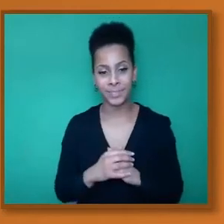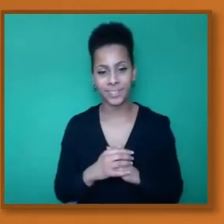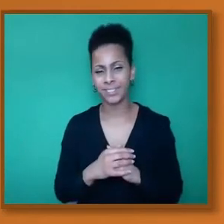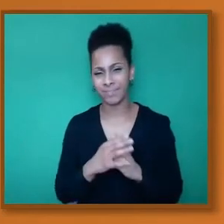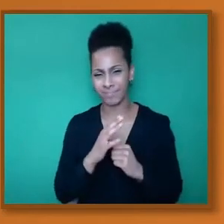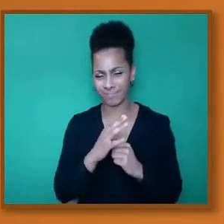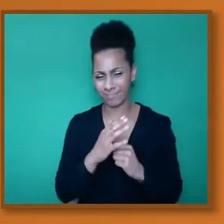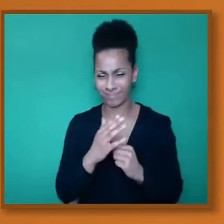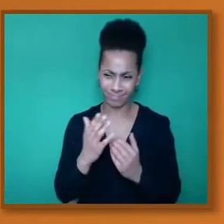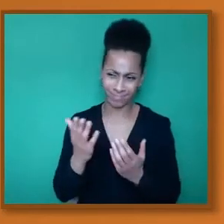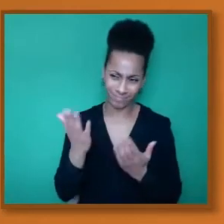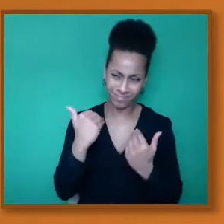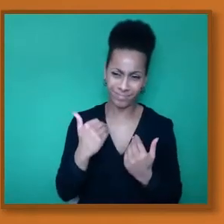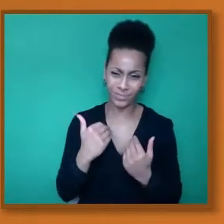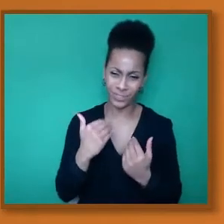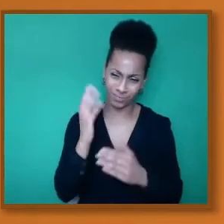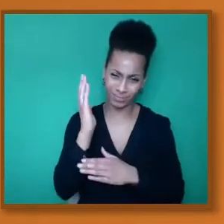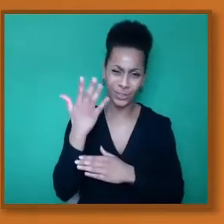to